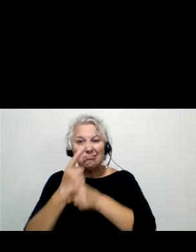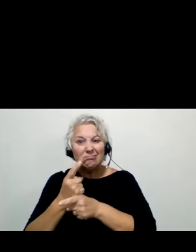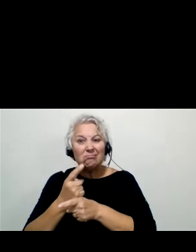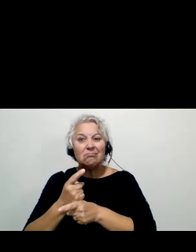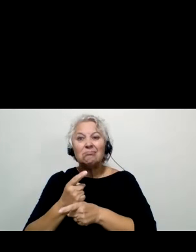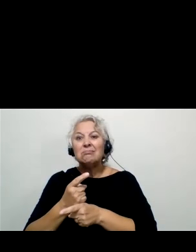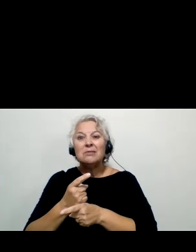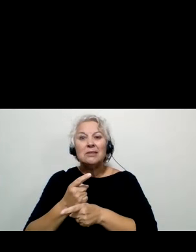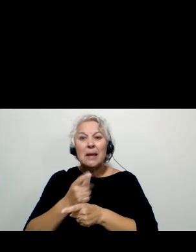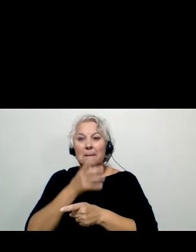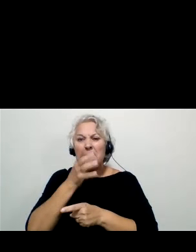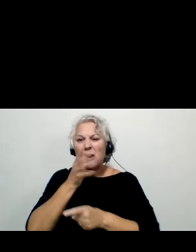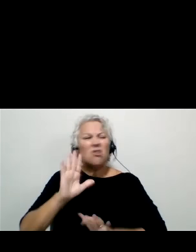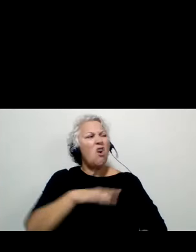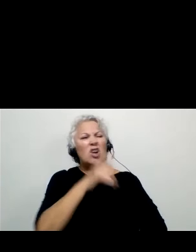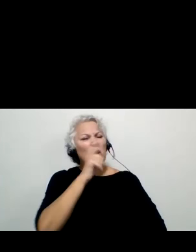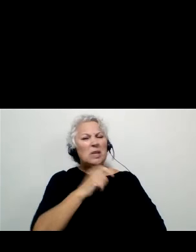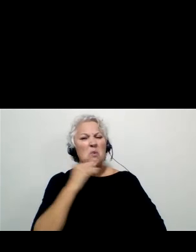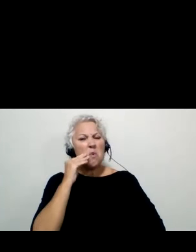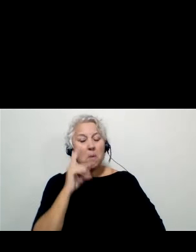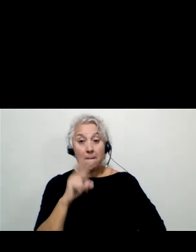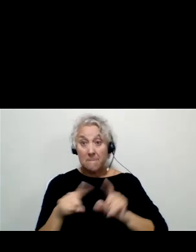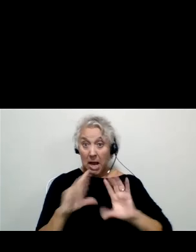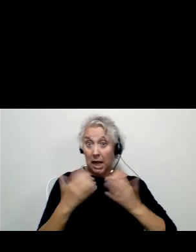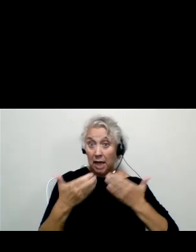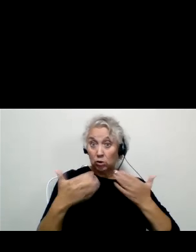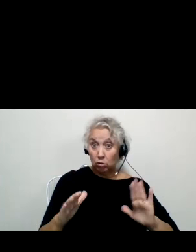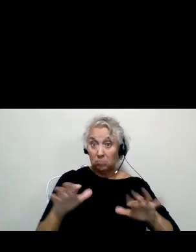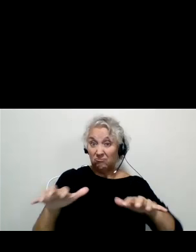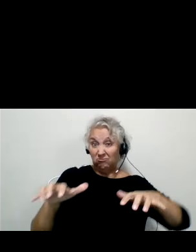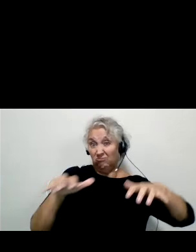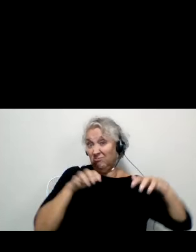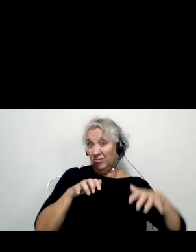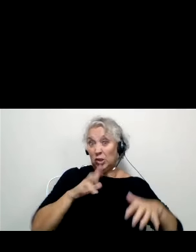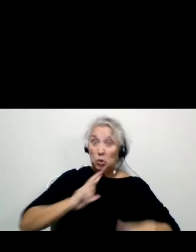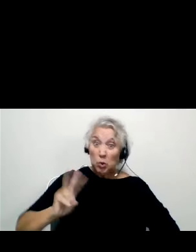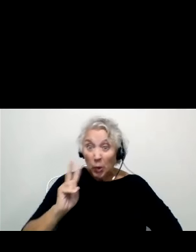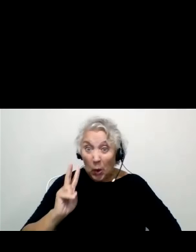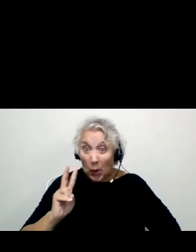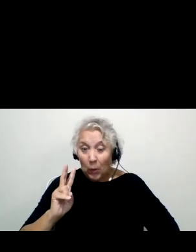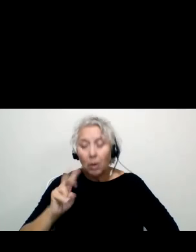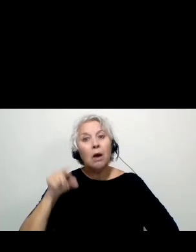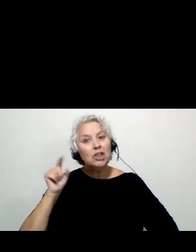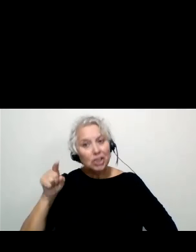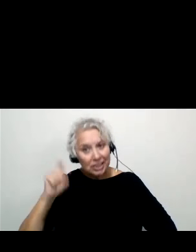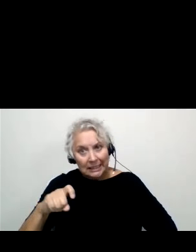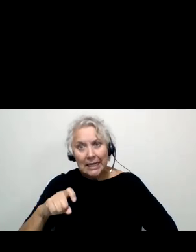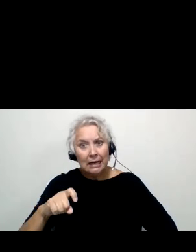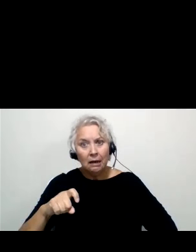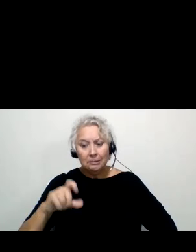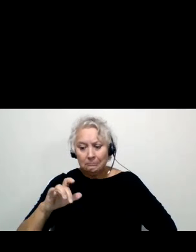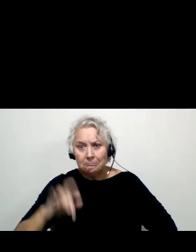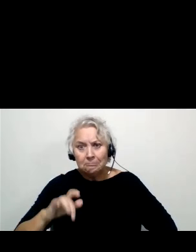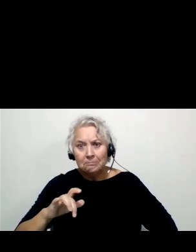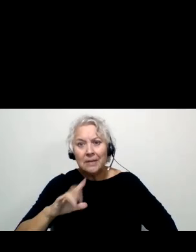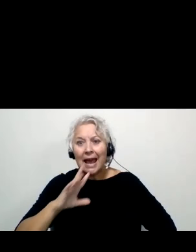So they said, oh, we don't need it at home. But in a classroom full of 2-year-olds, she really needed a device to